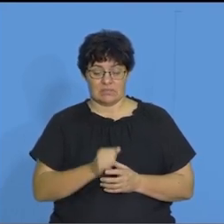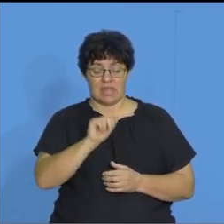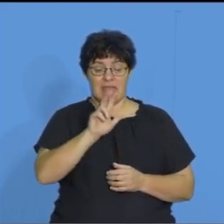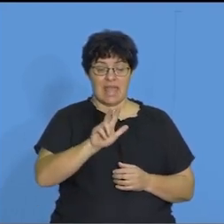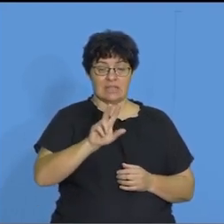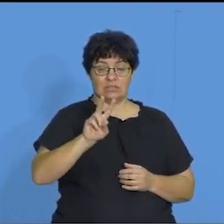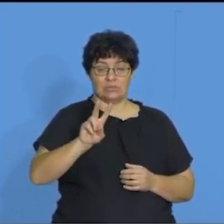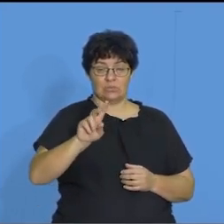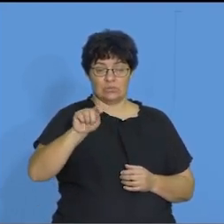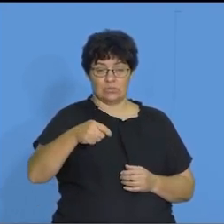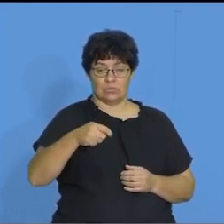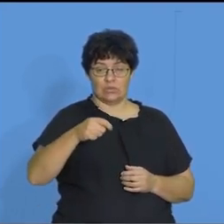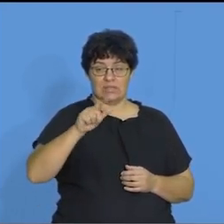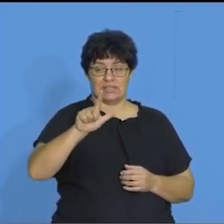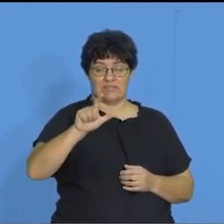at 82%,